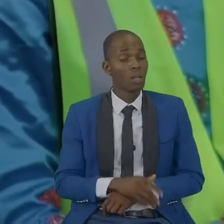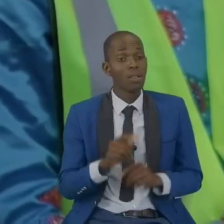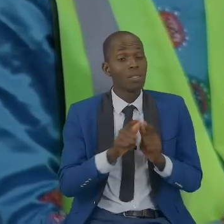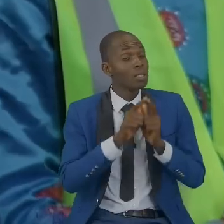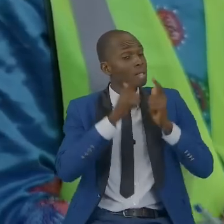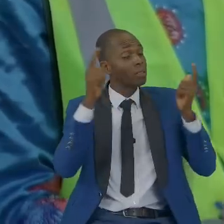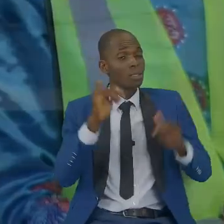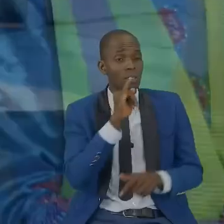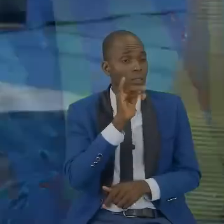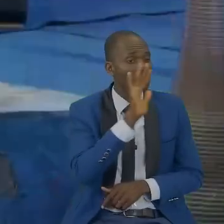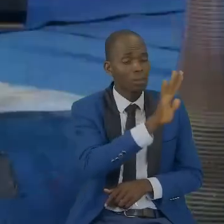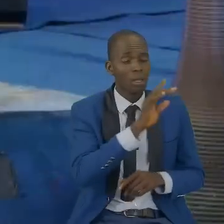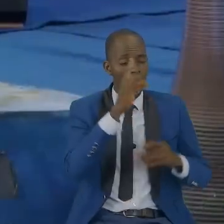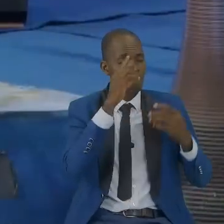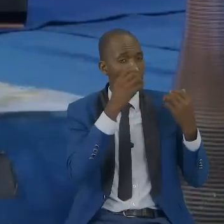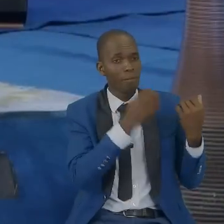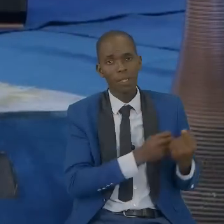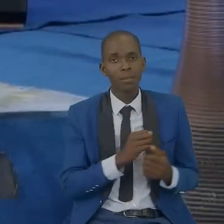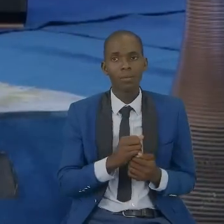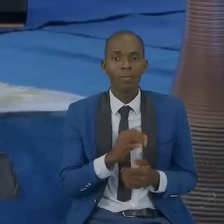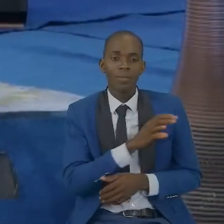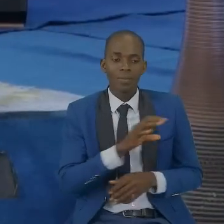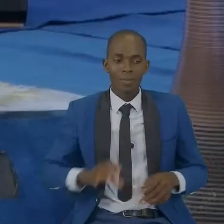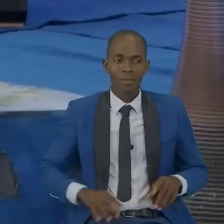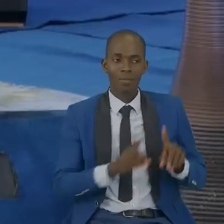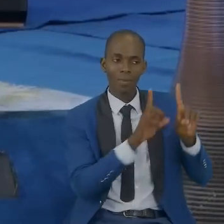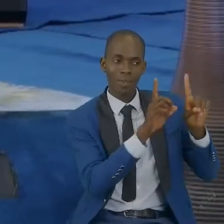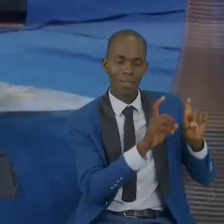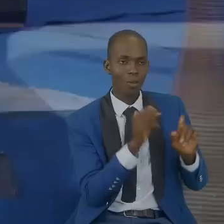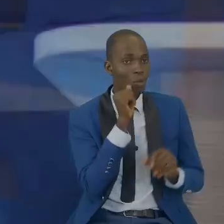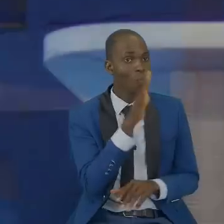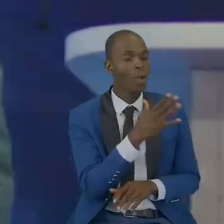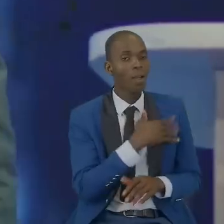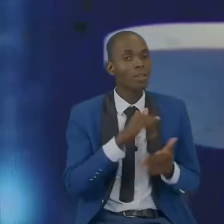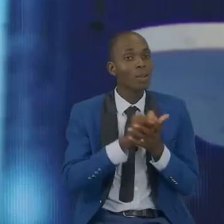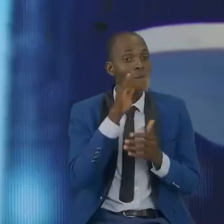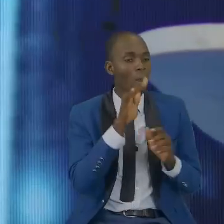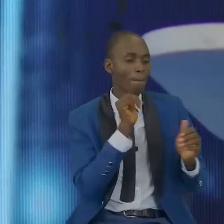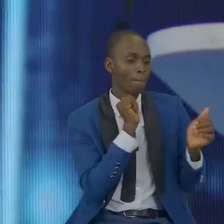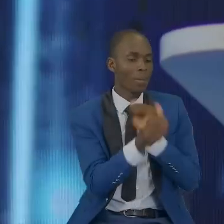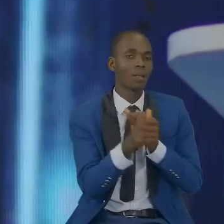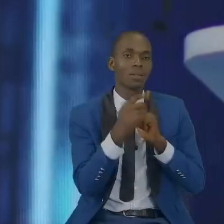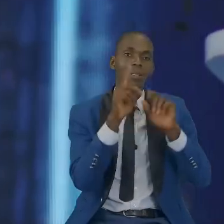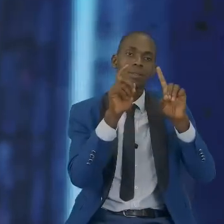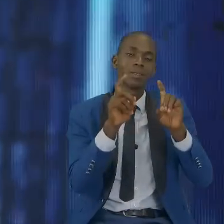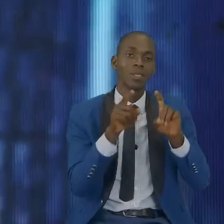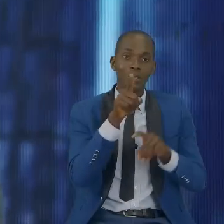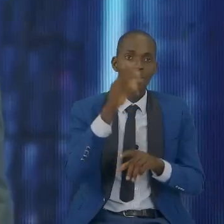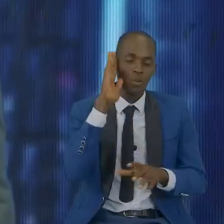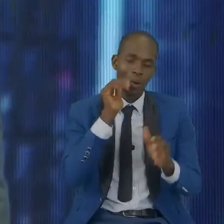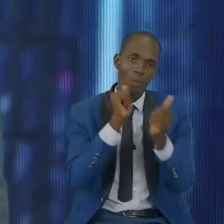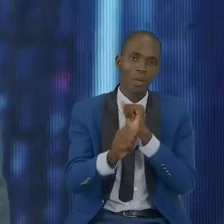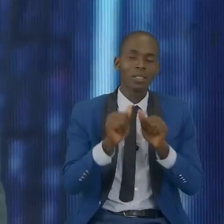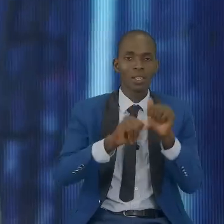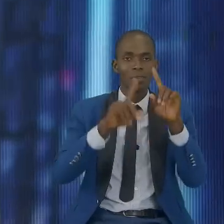thy faith. A test came to her, and she passed the test. You all passed